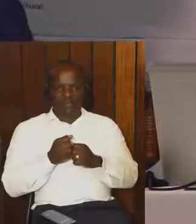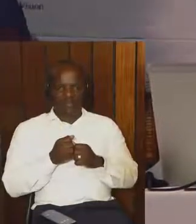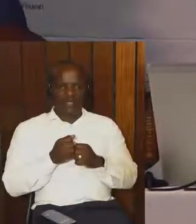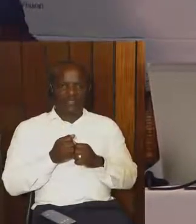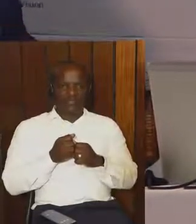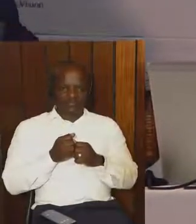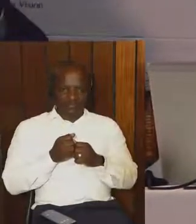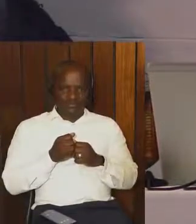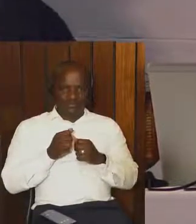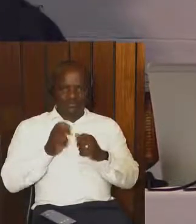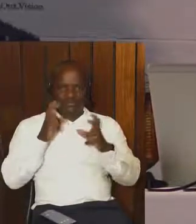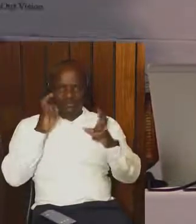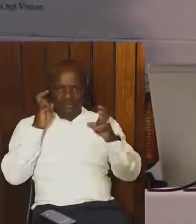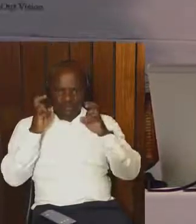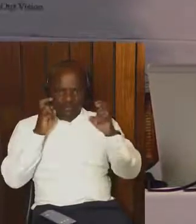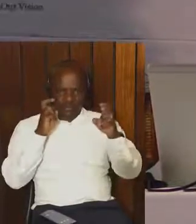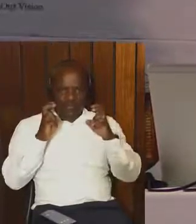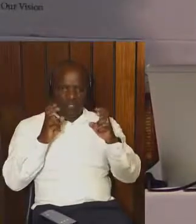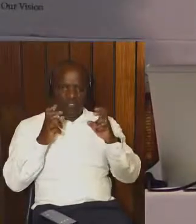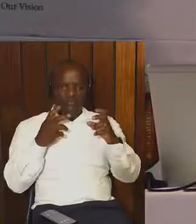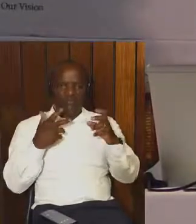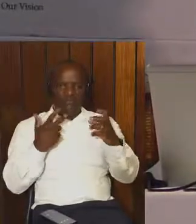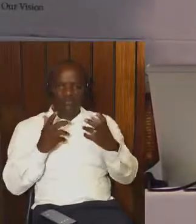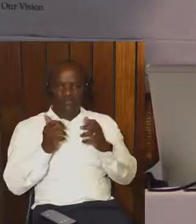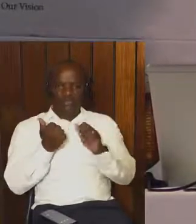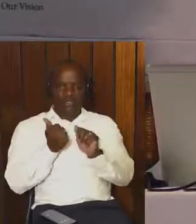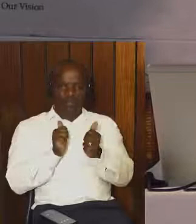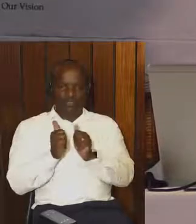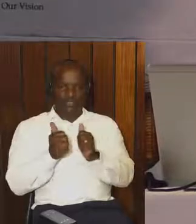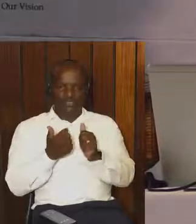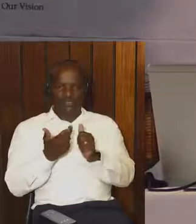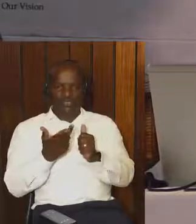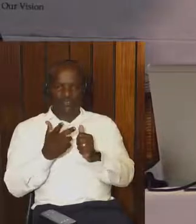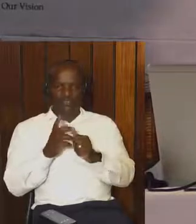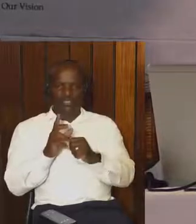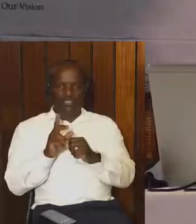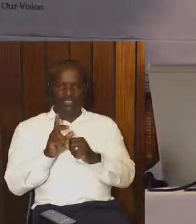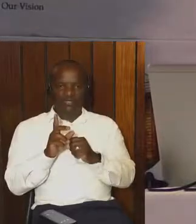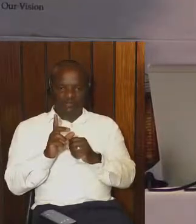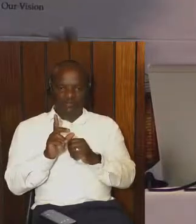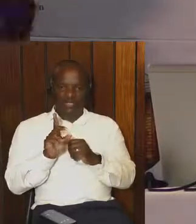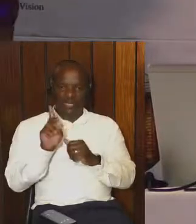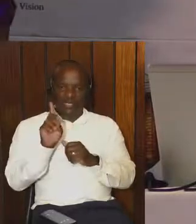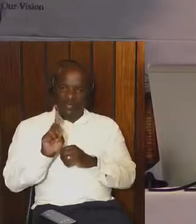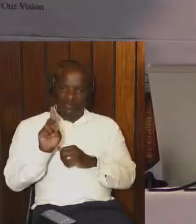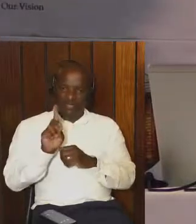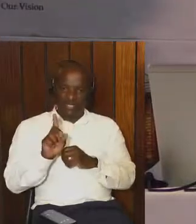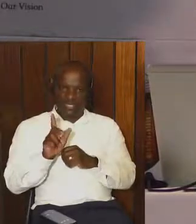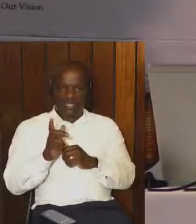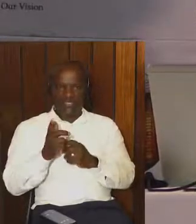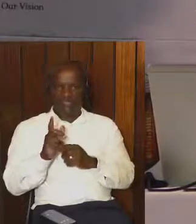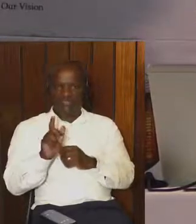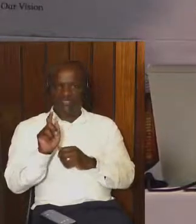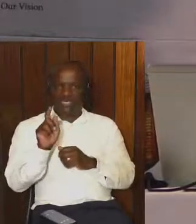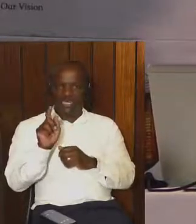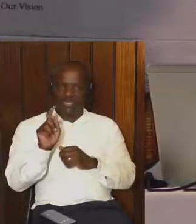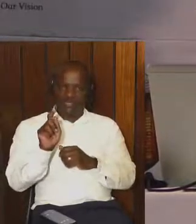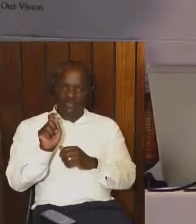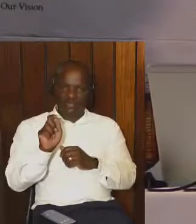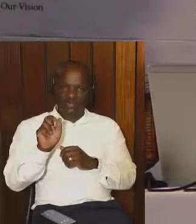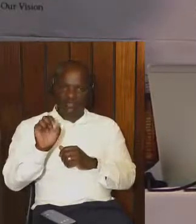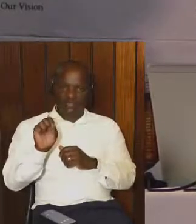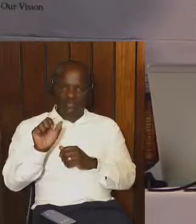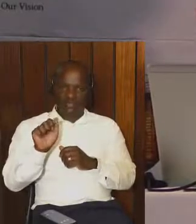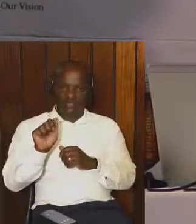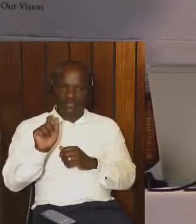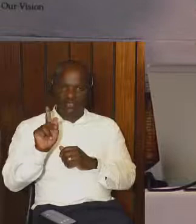And bus operations in different areas, Davidton, Tsakani, number of different areas.